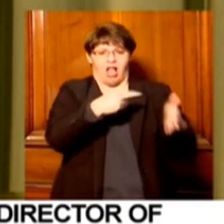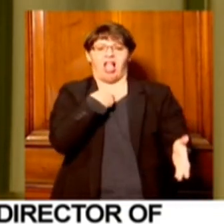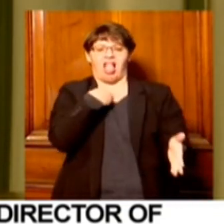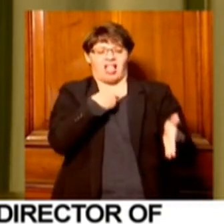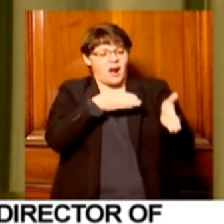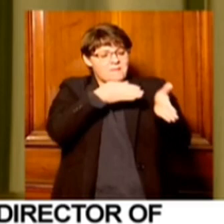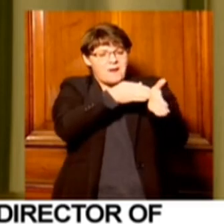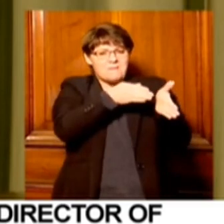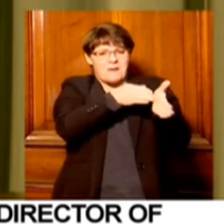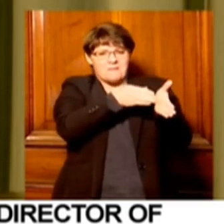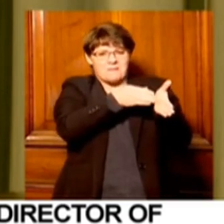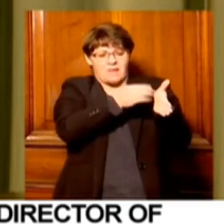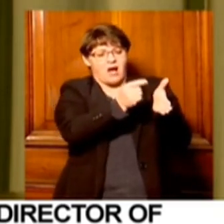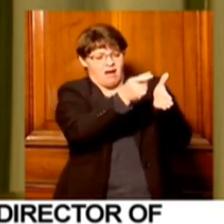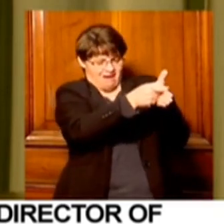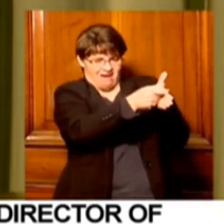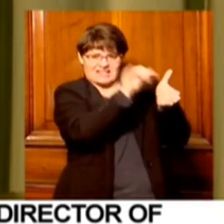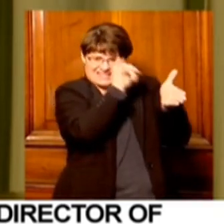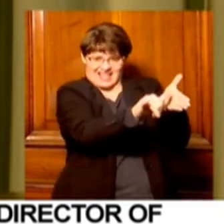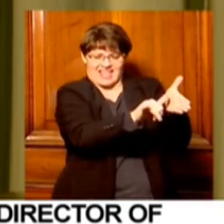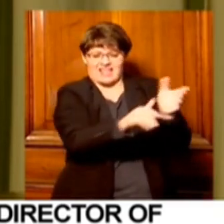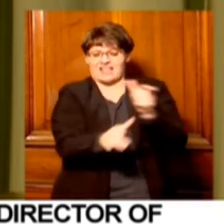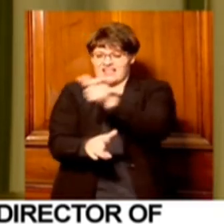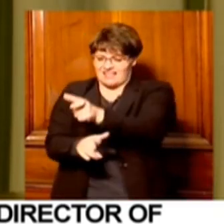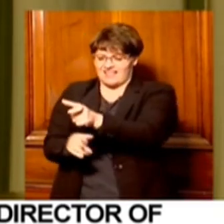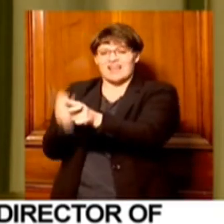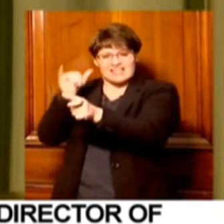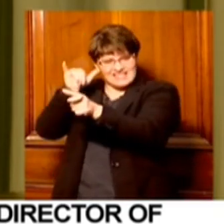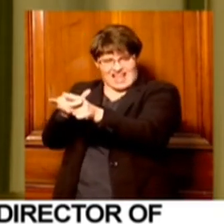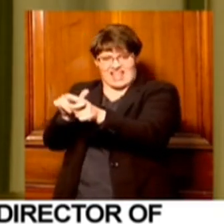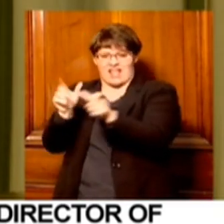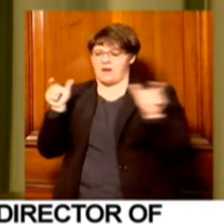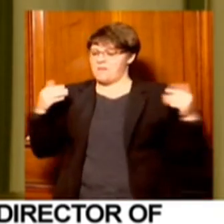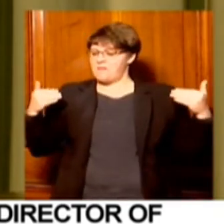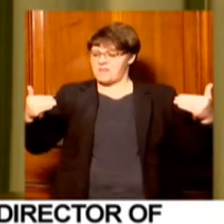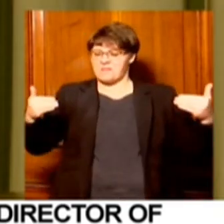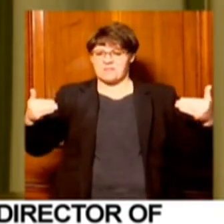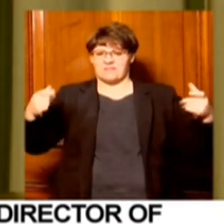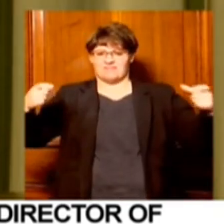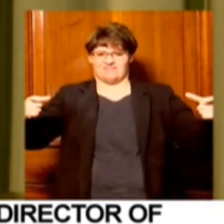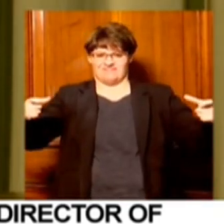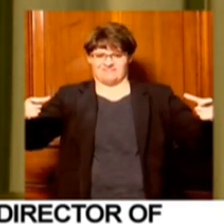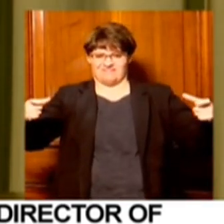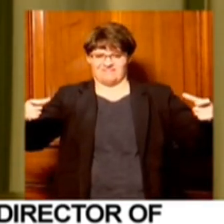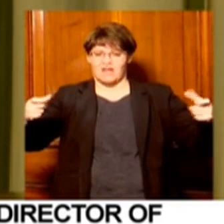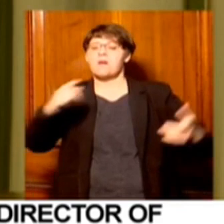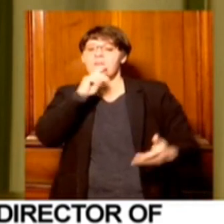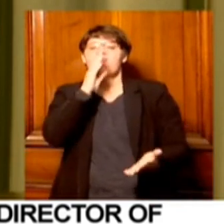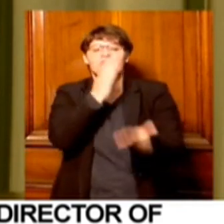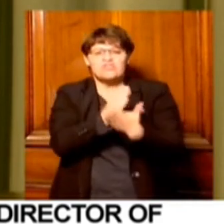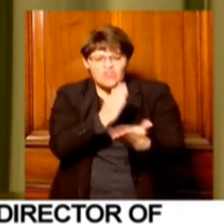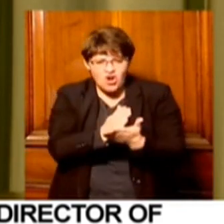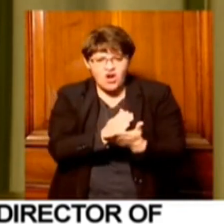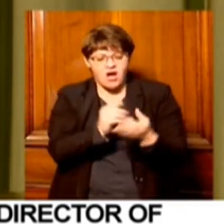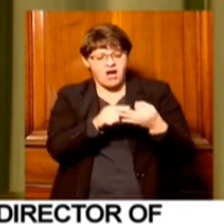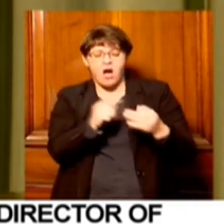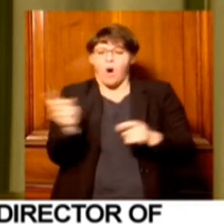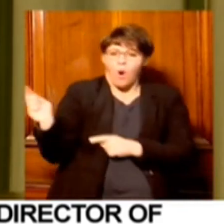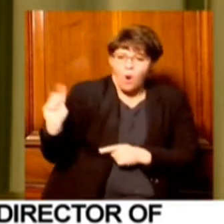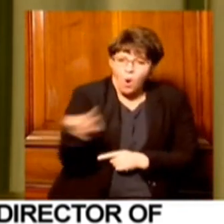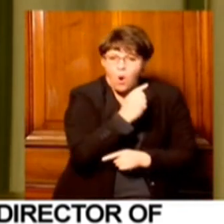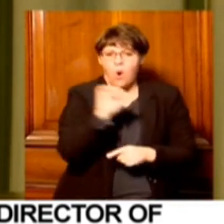windows 5 centimeters open. Operators must ensure that all public transport